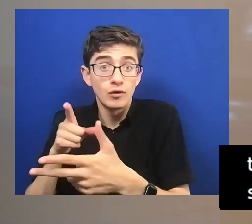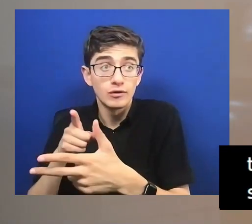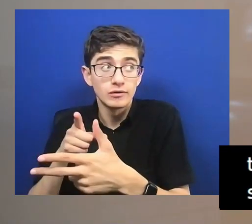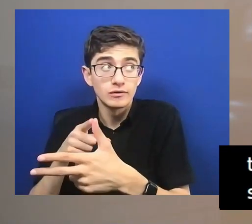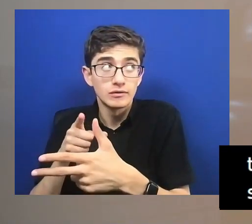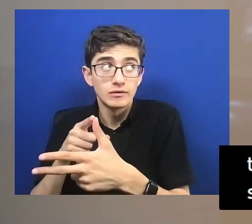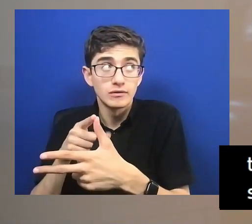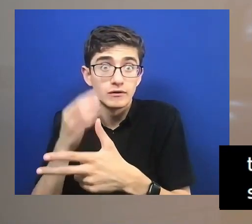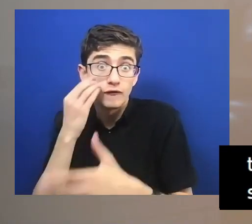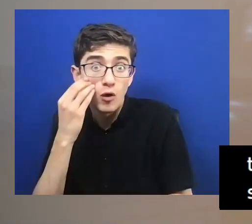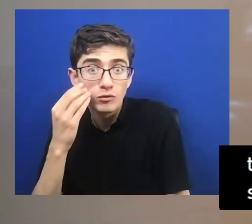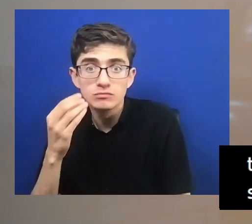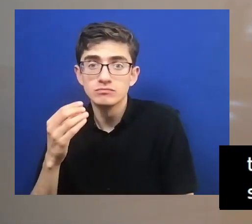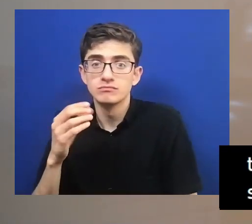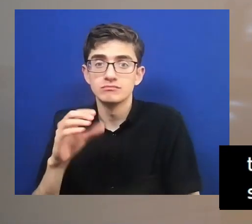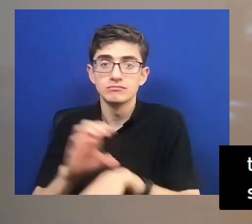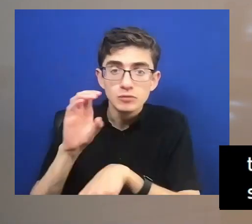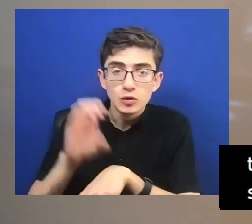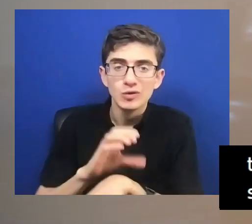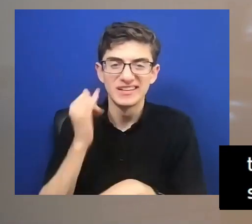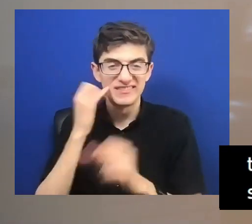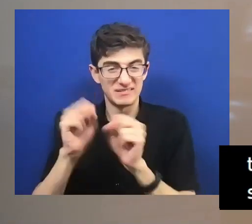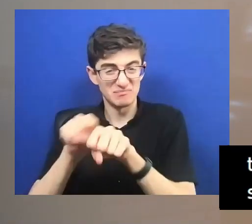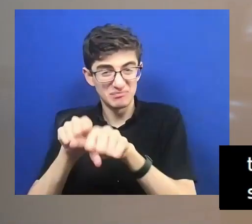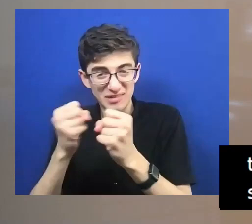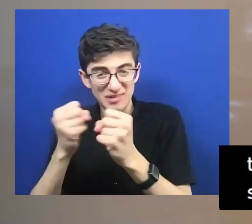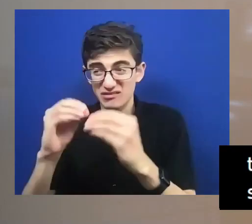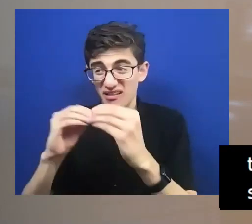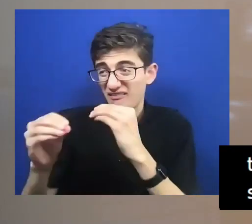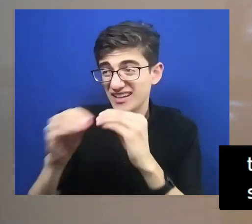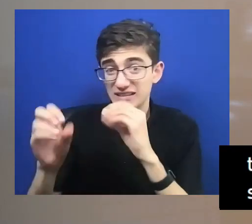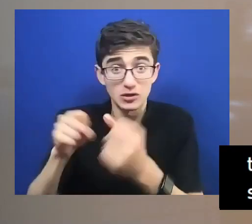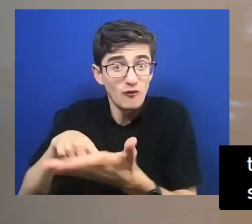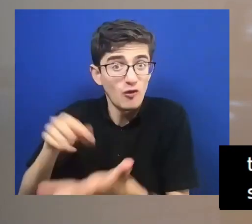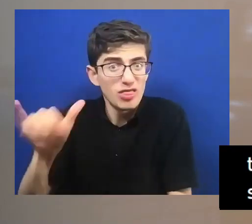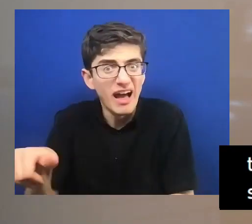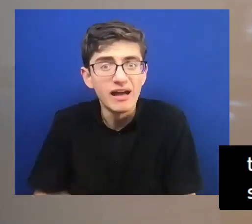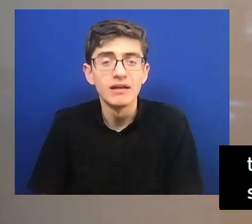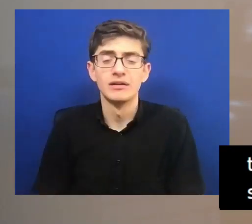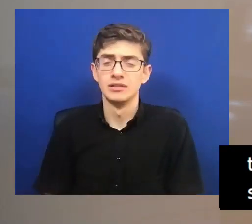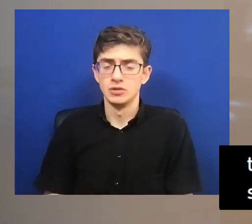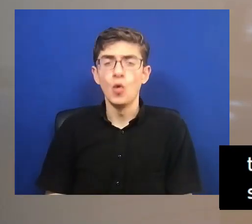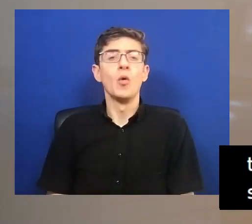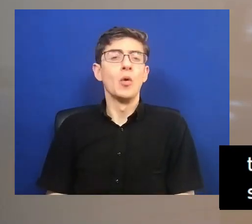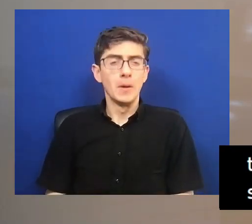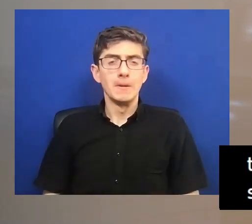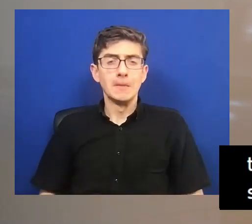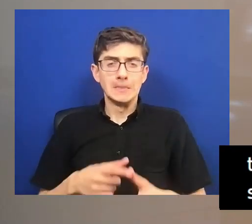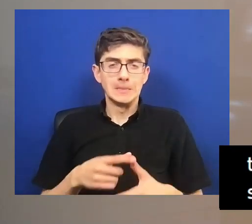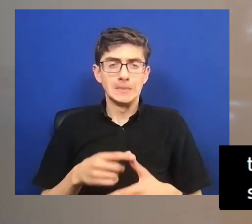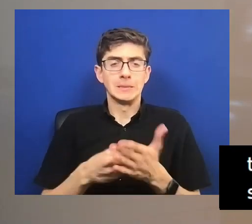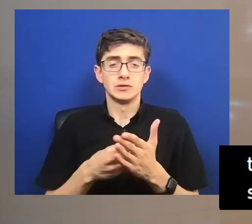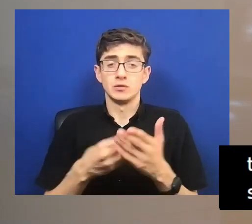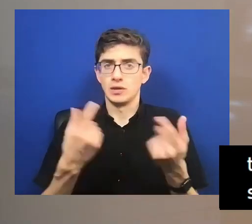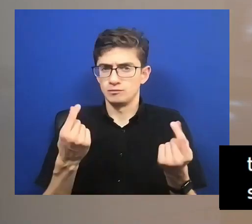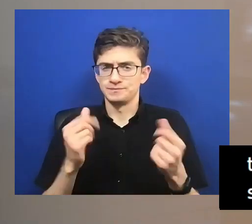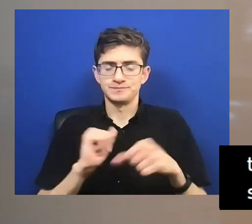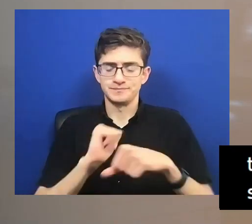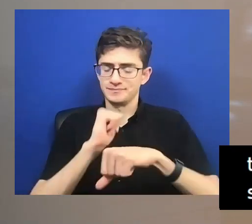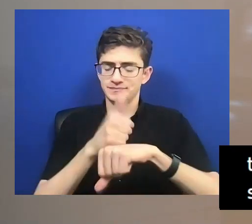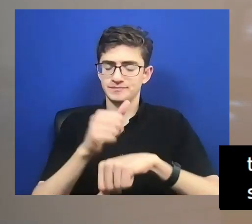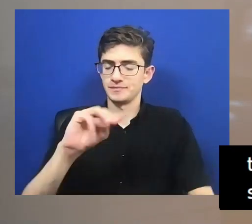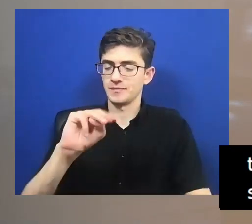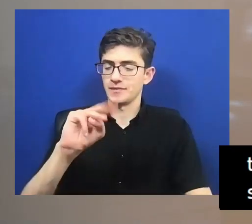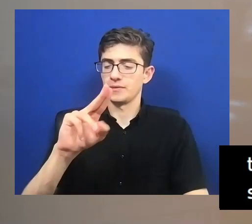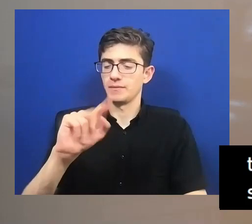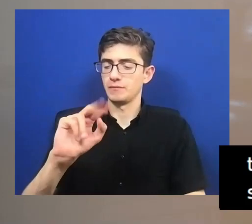able to afford those repairs. And what I did along with some other organizers was start a mutual aid fund specifically to help